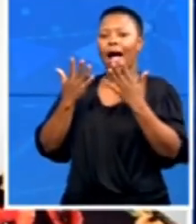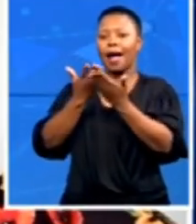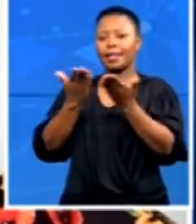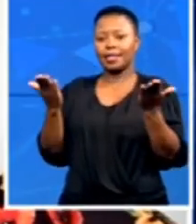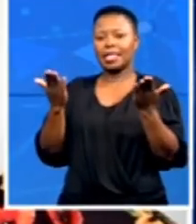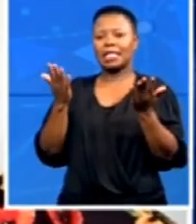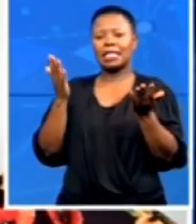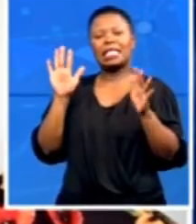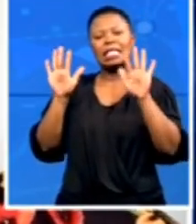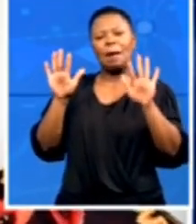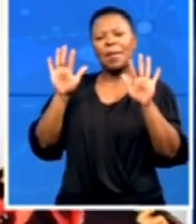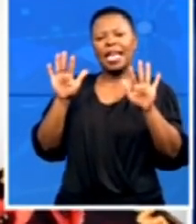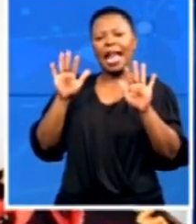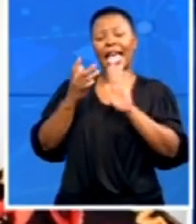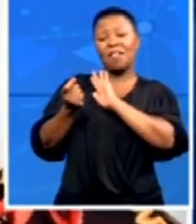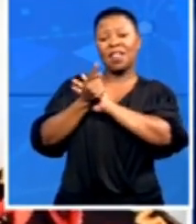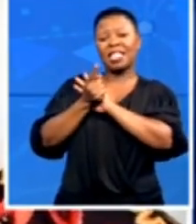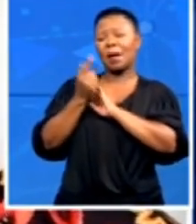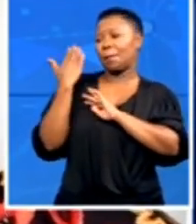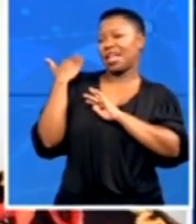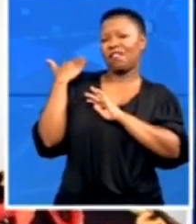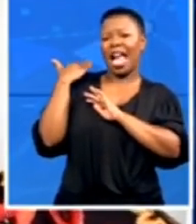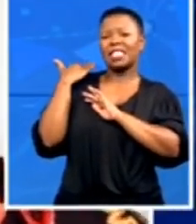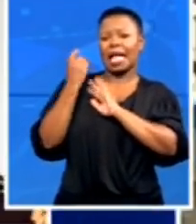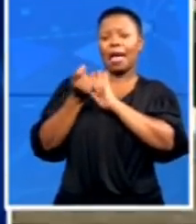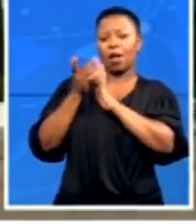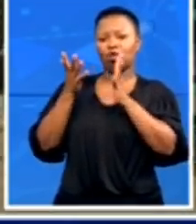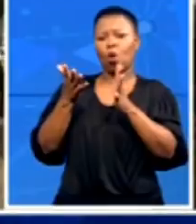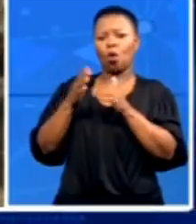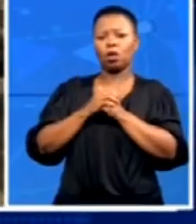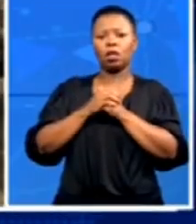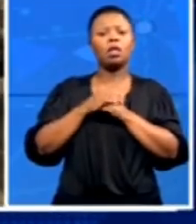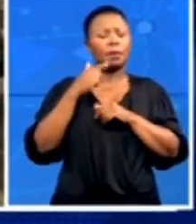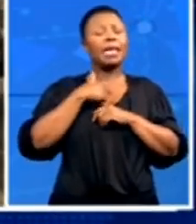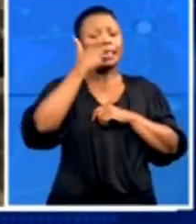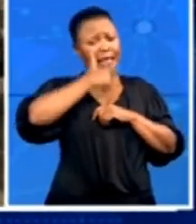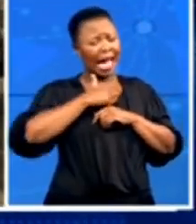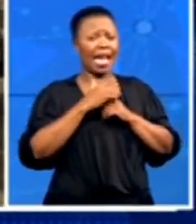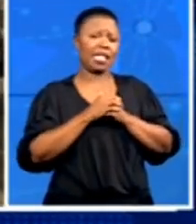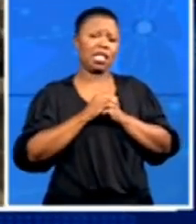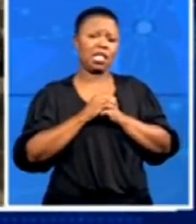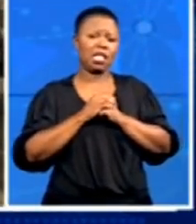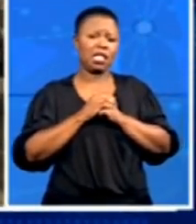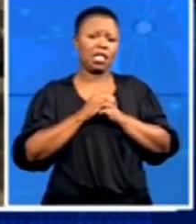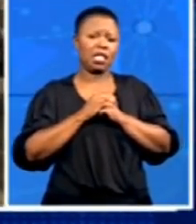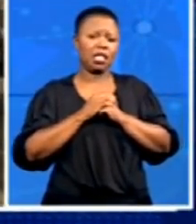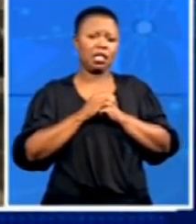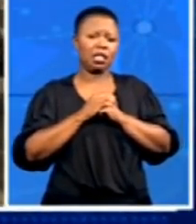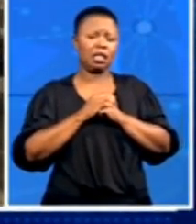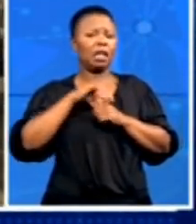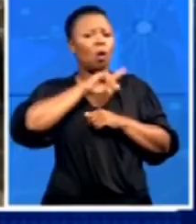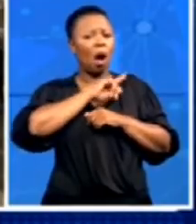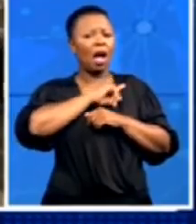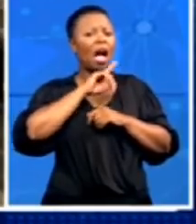past. I'm very sad because I'm aware that sometime during the COVID period, I think